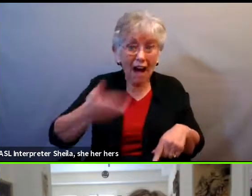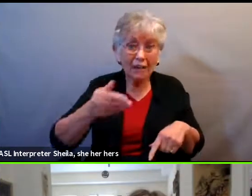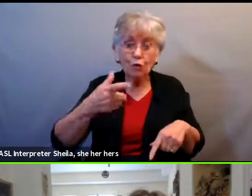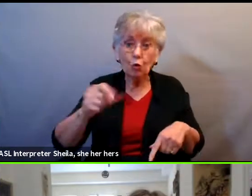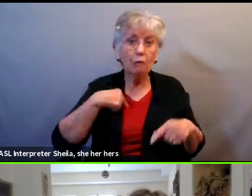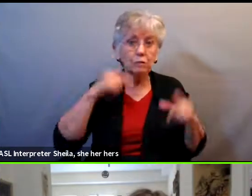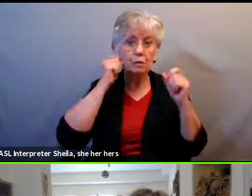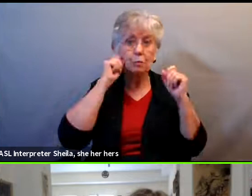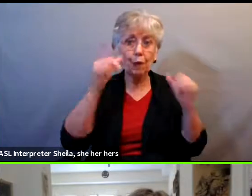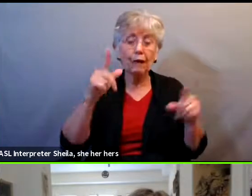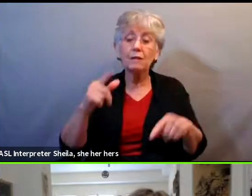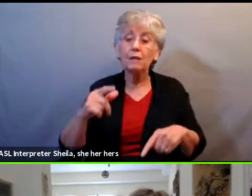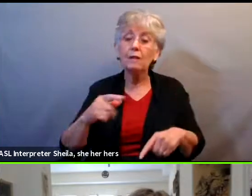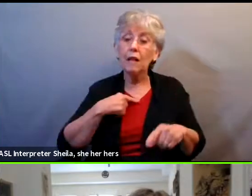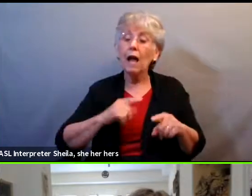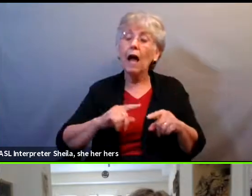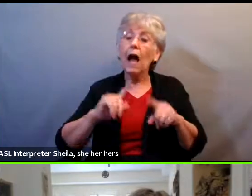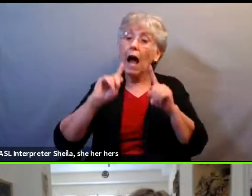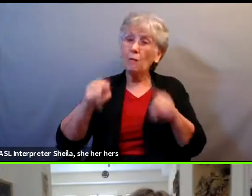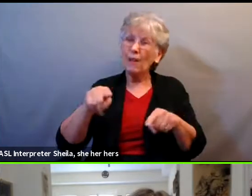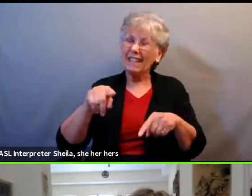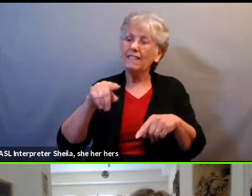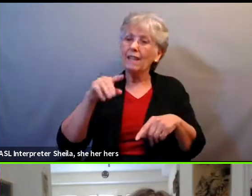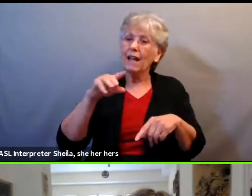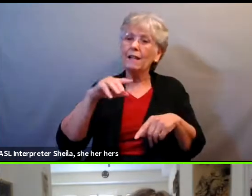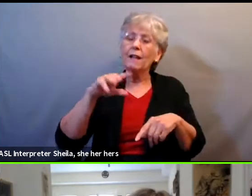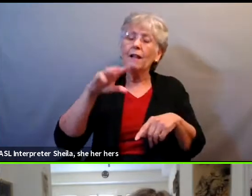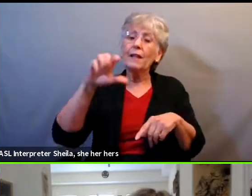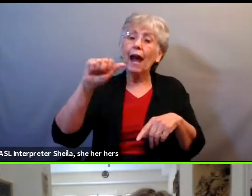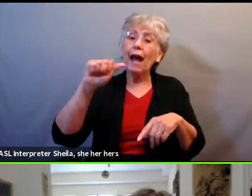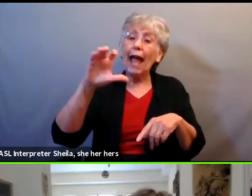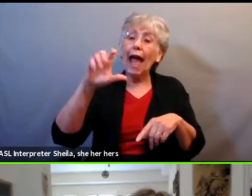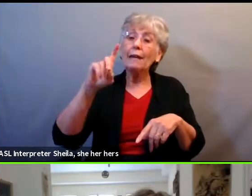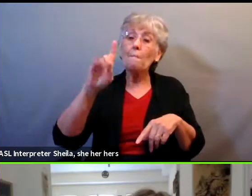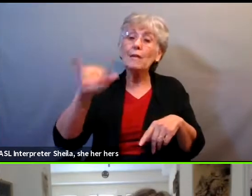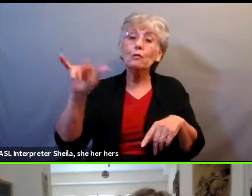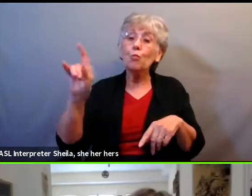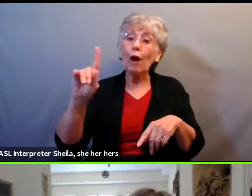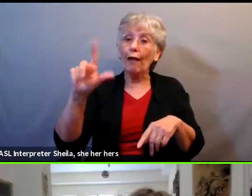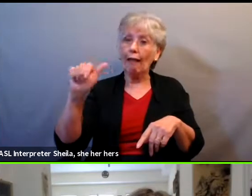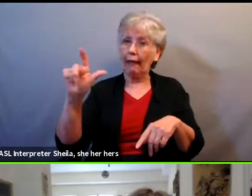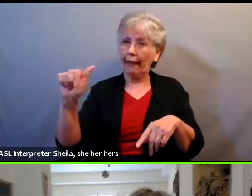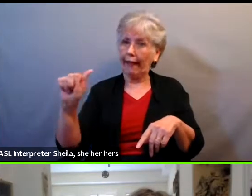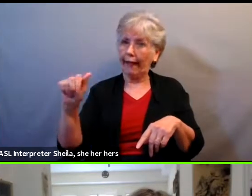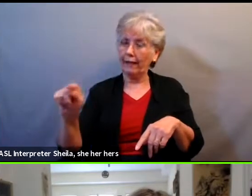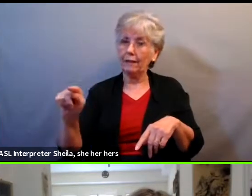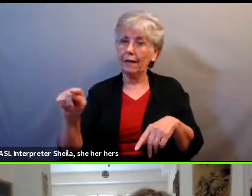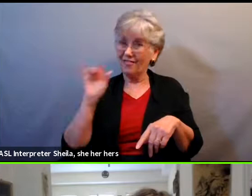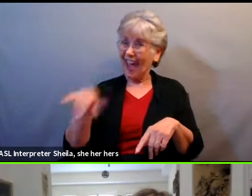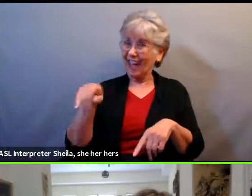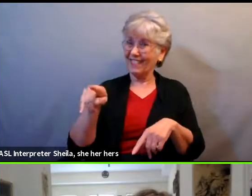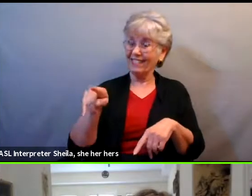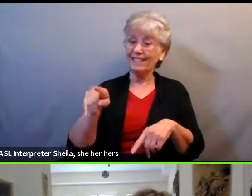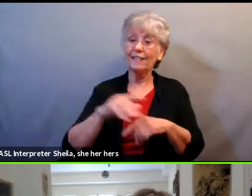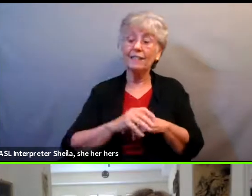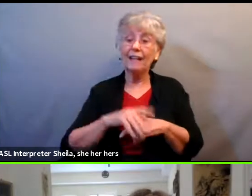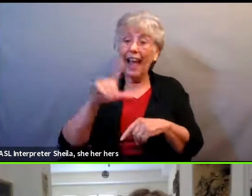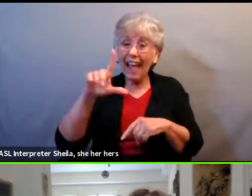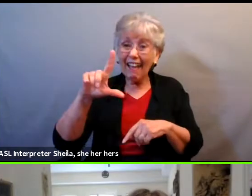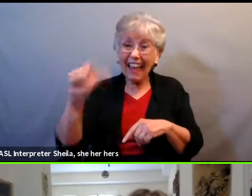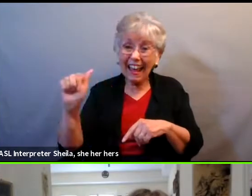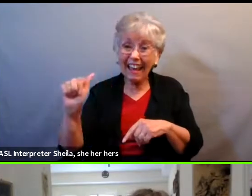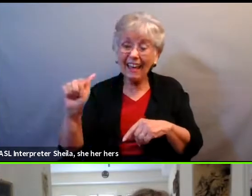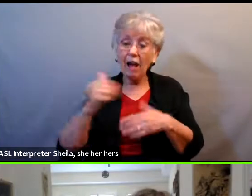and the academies, as many of you know, are held in LA. That in and of itself was a